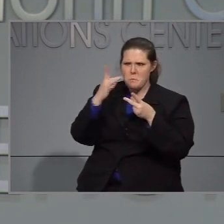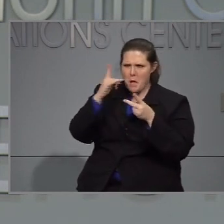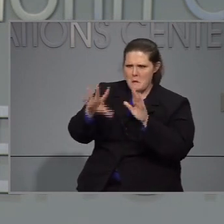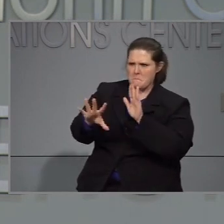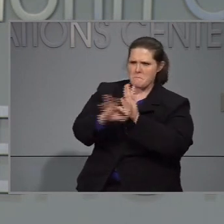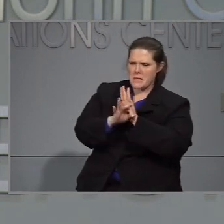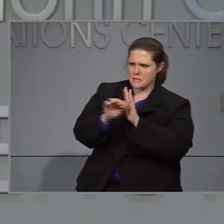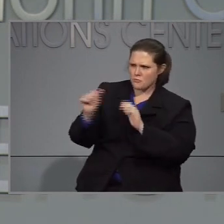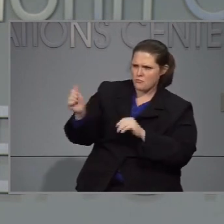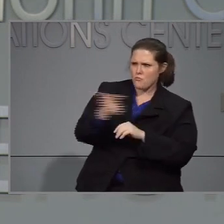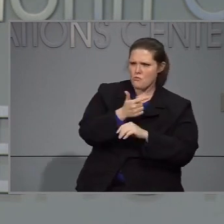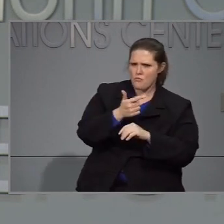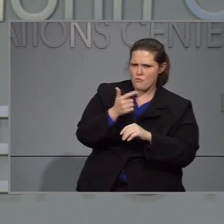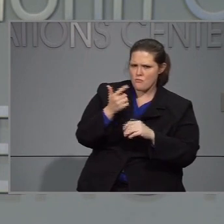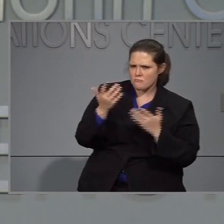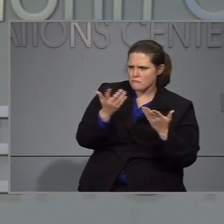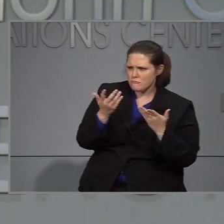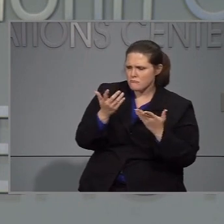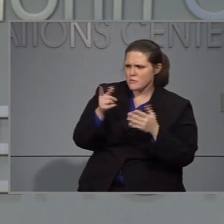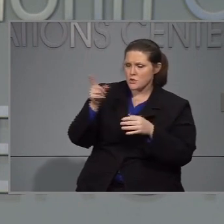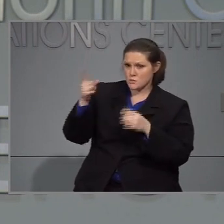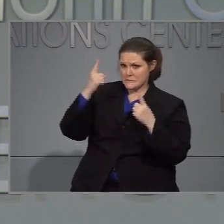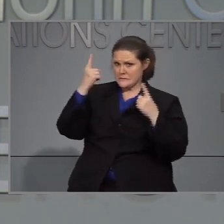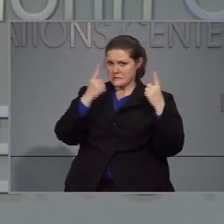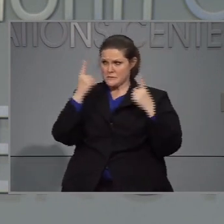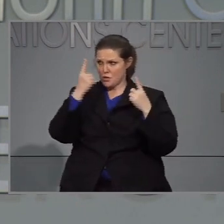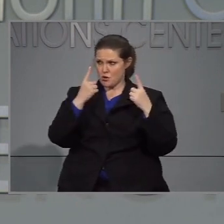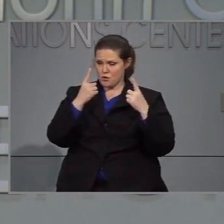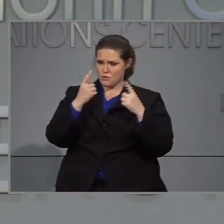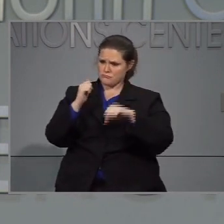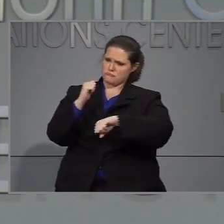that convinces you that such a curfew is effective.